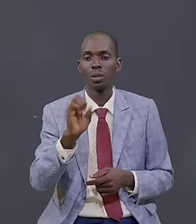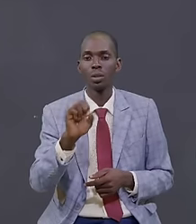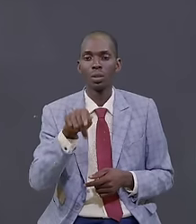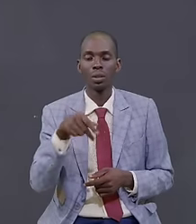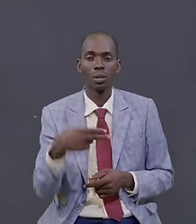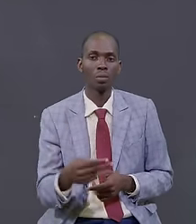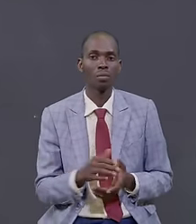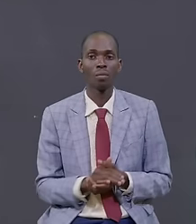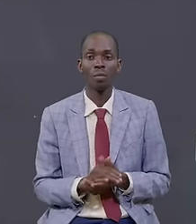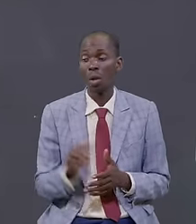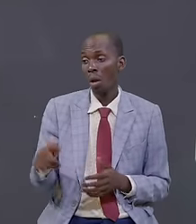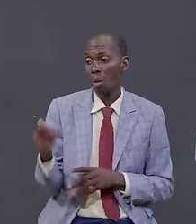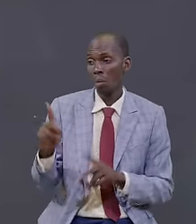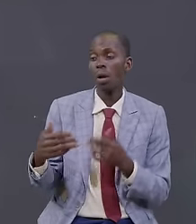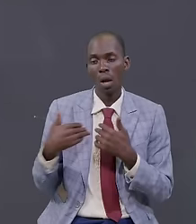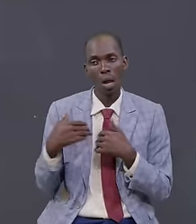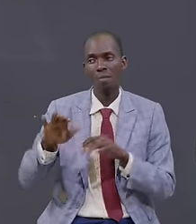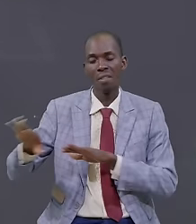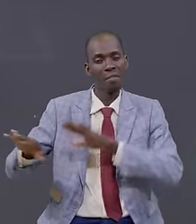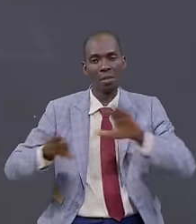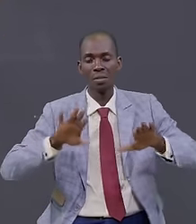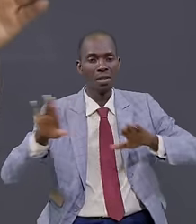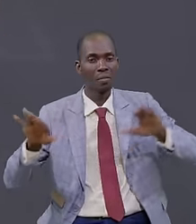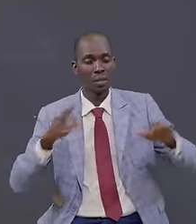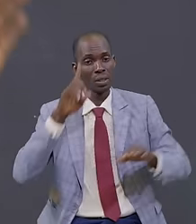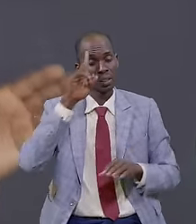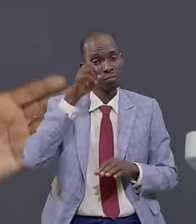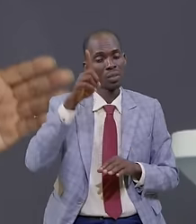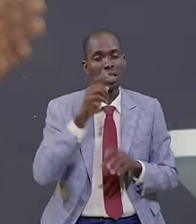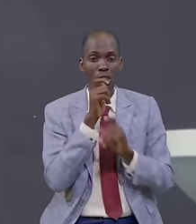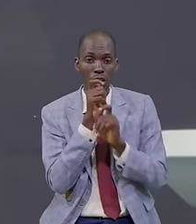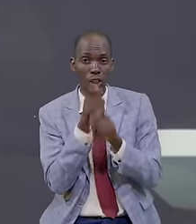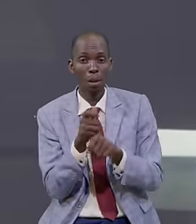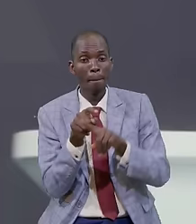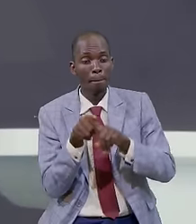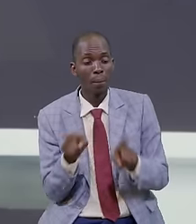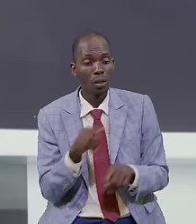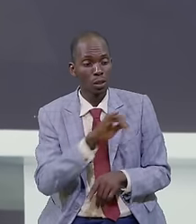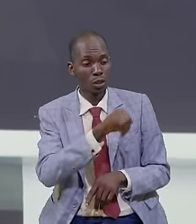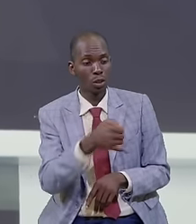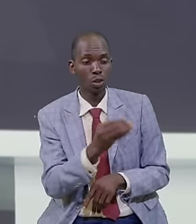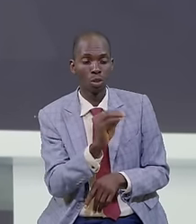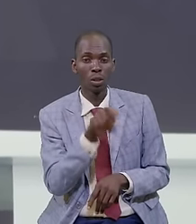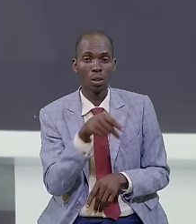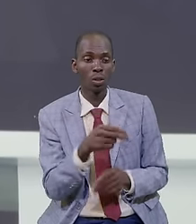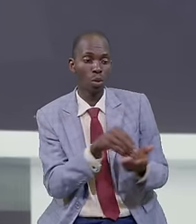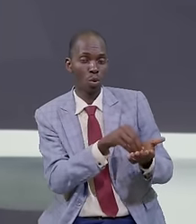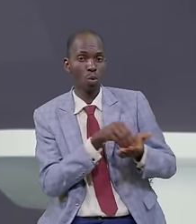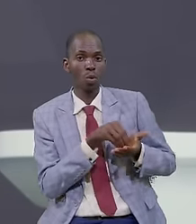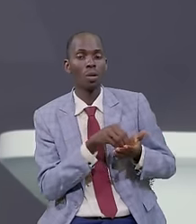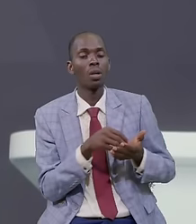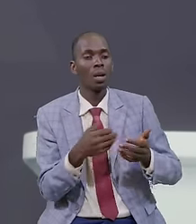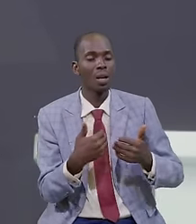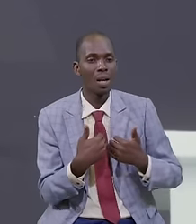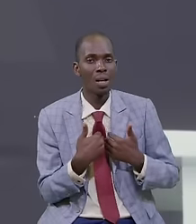other abilities, other talents, other gifts, but Joseph had this special